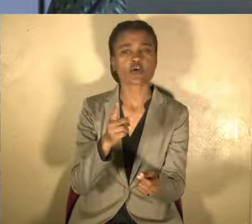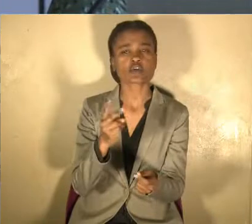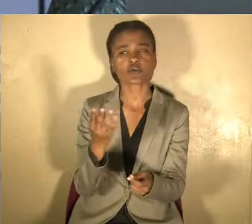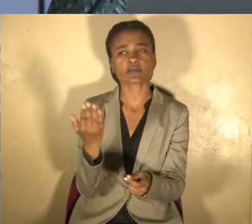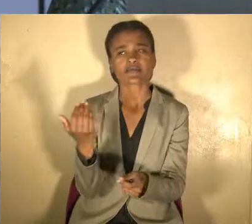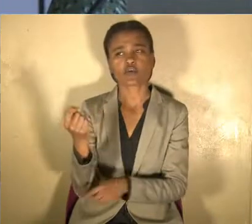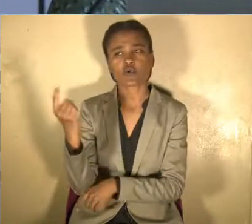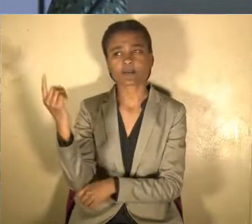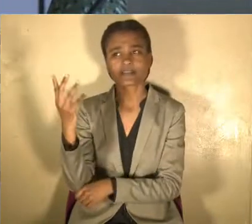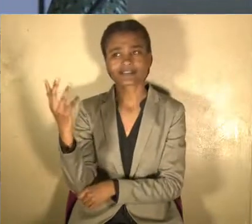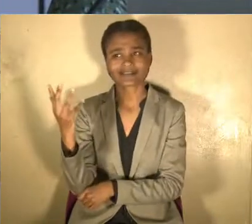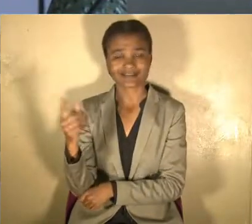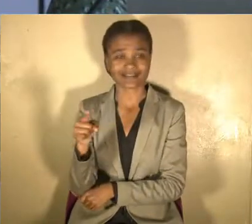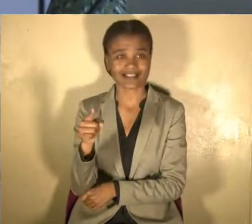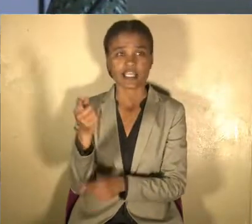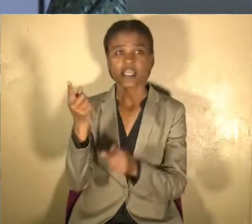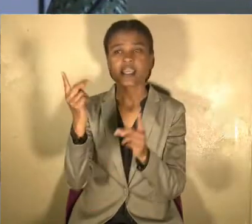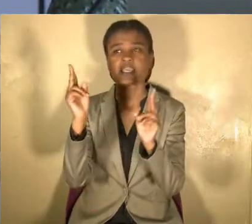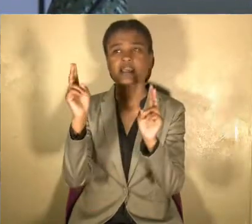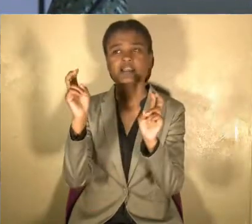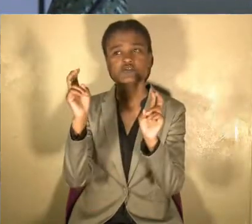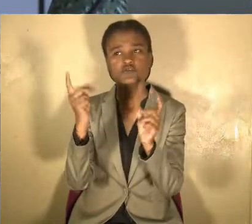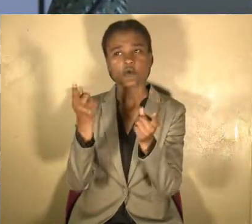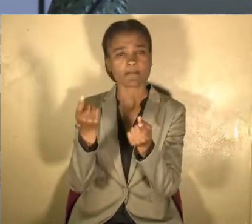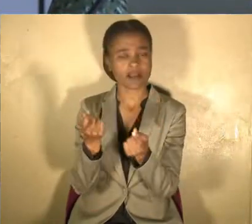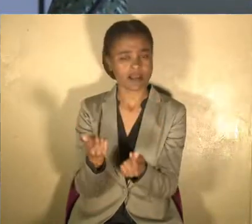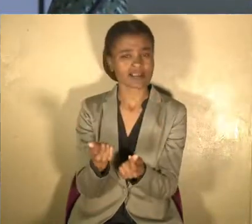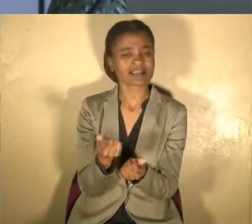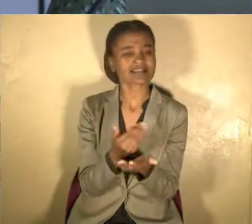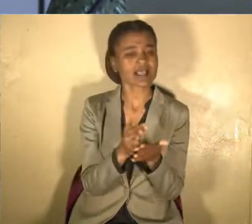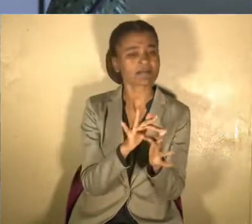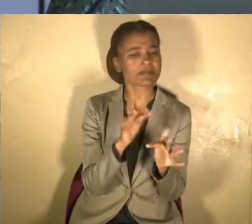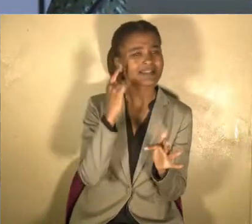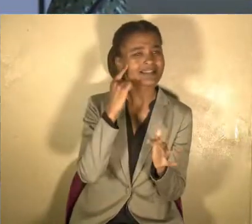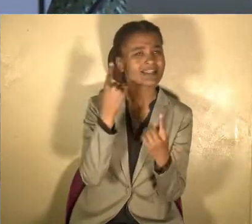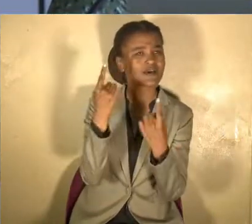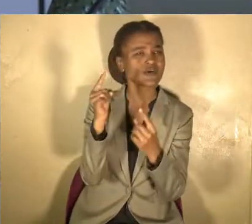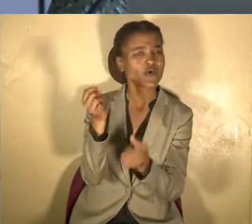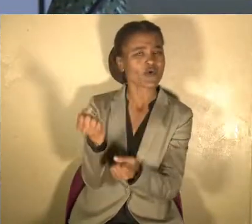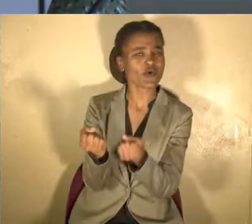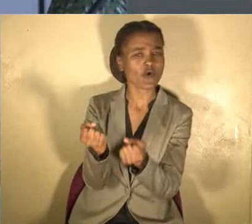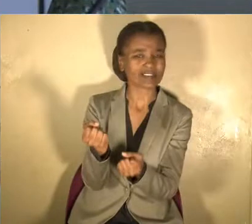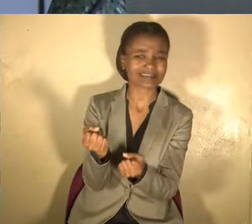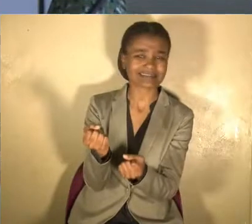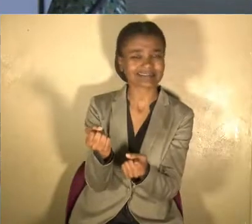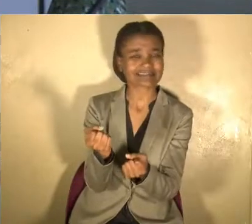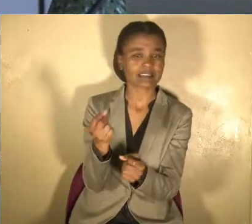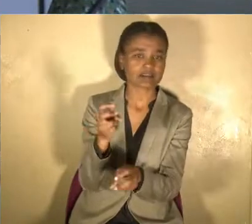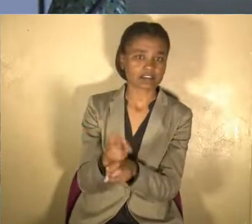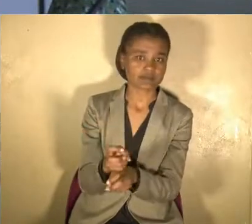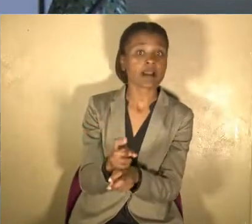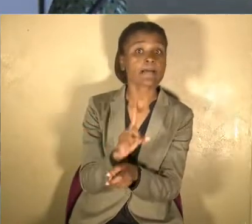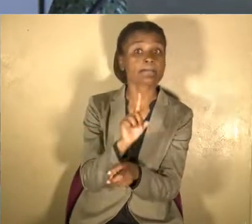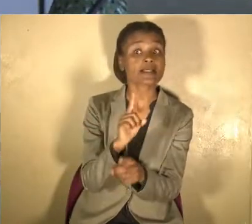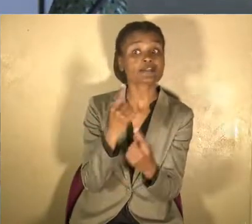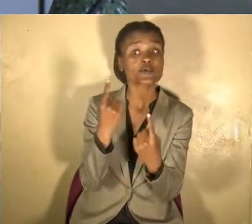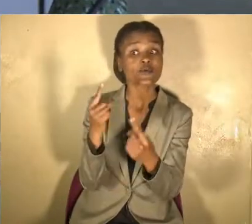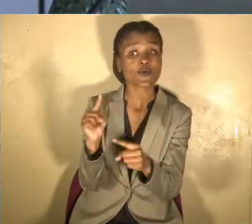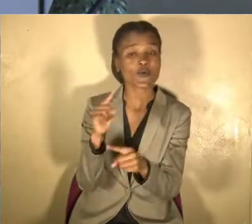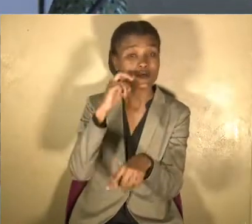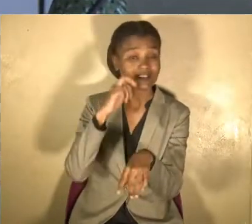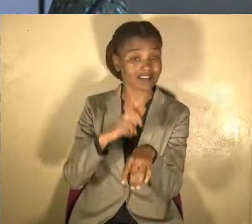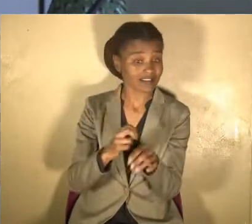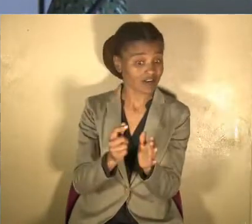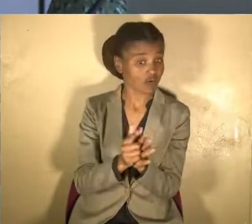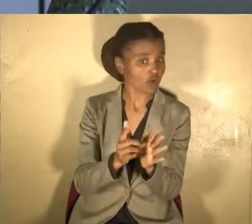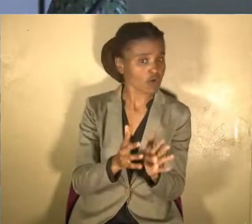little about the cost implications of approaching the High Court. So now at least for Regional Court you don't necessarily need a lawyer. Even you yourself can go